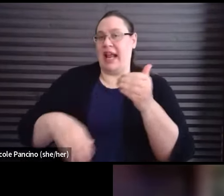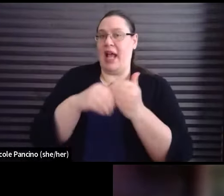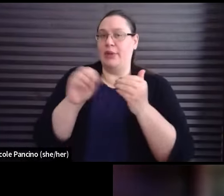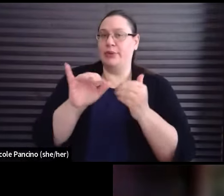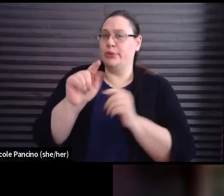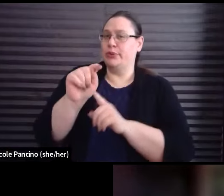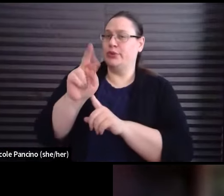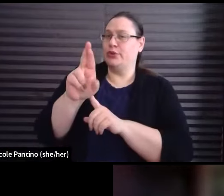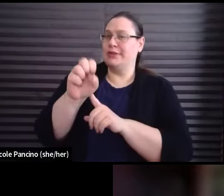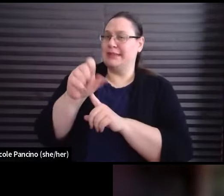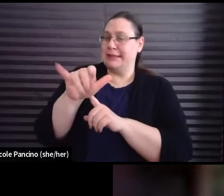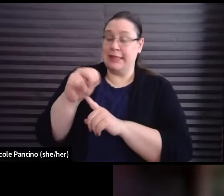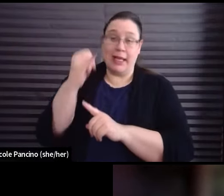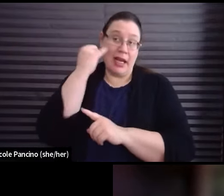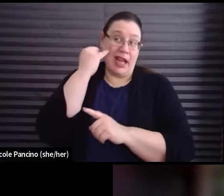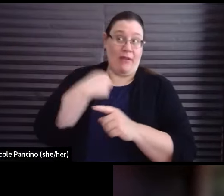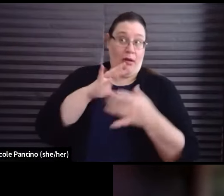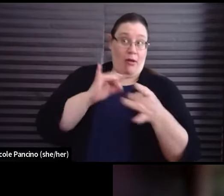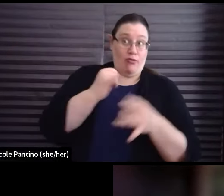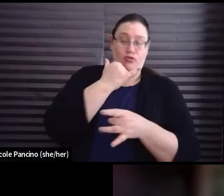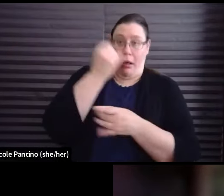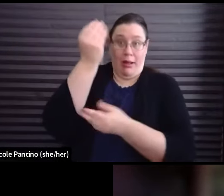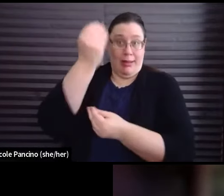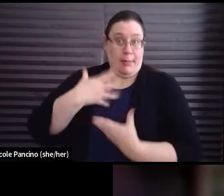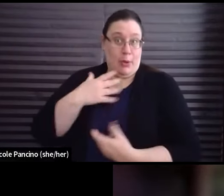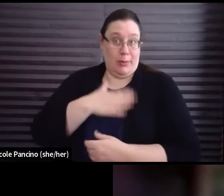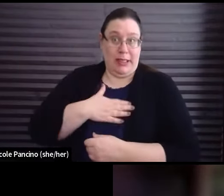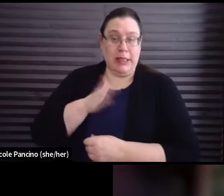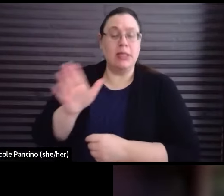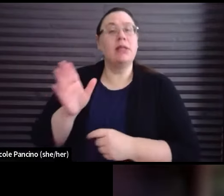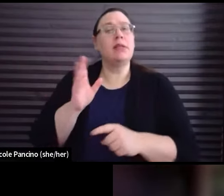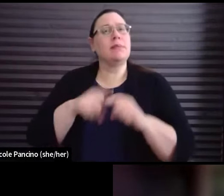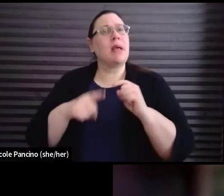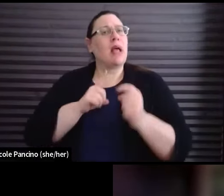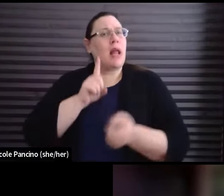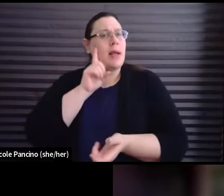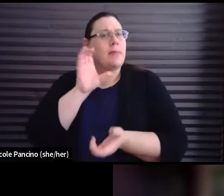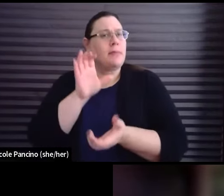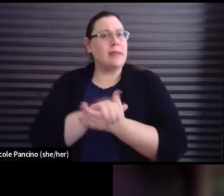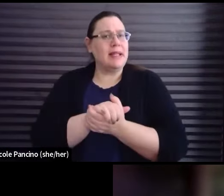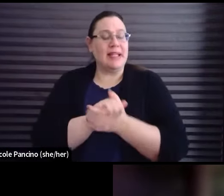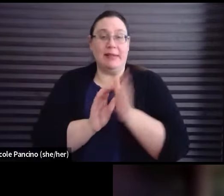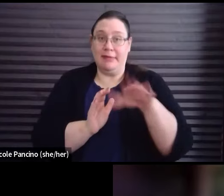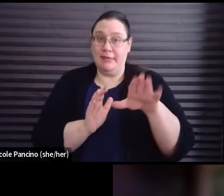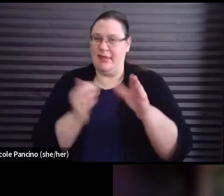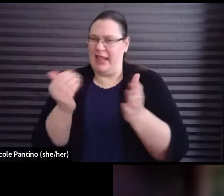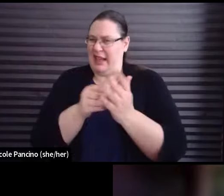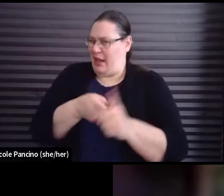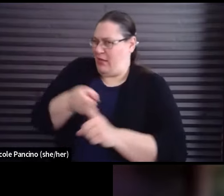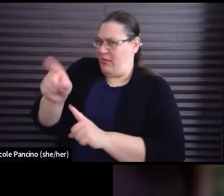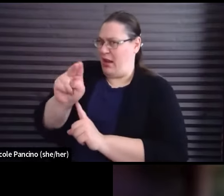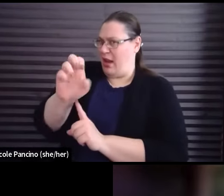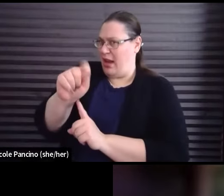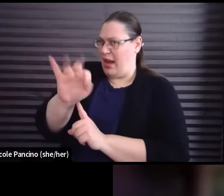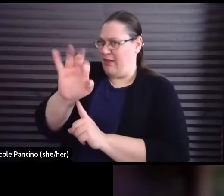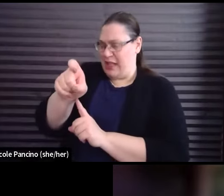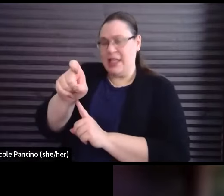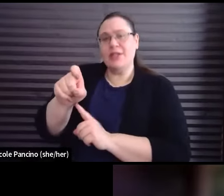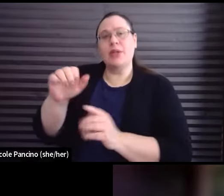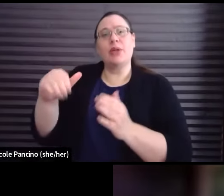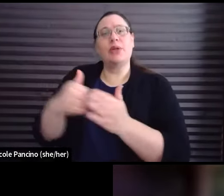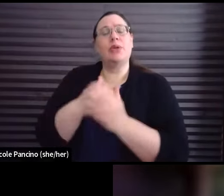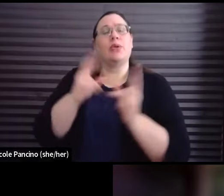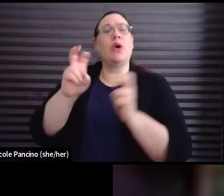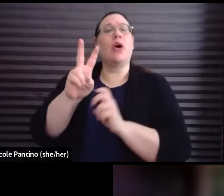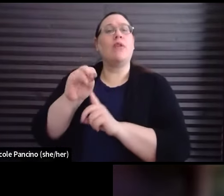can correct anything that I miss here, but there are, I believe, and again, this is for Netflix, new vocal stress